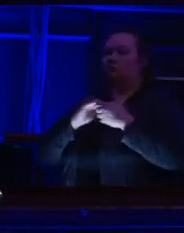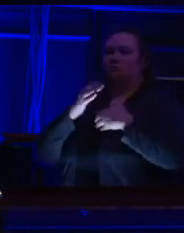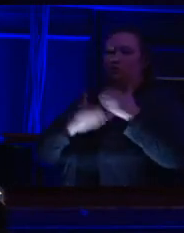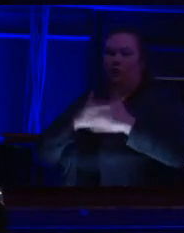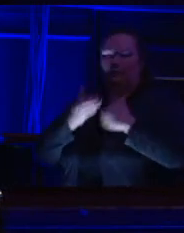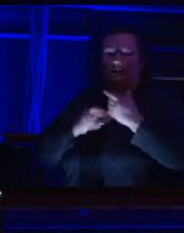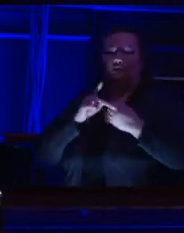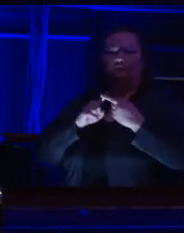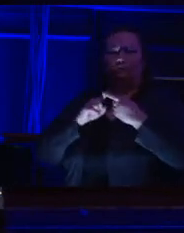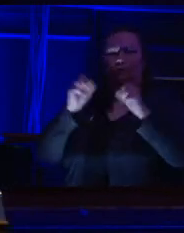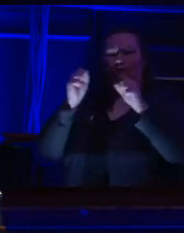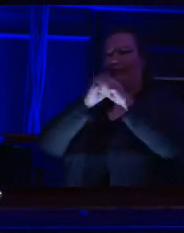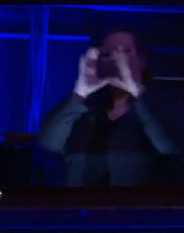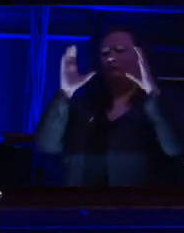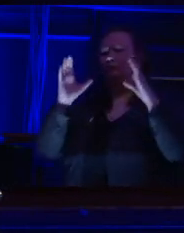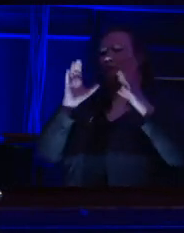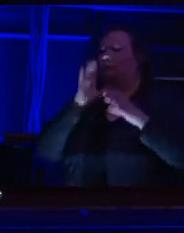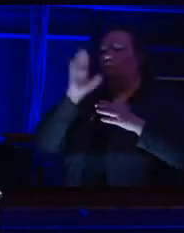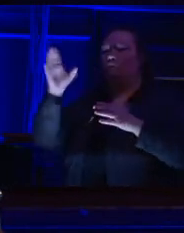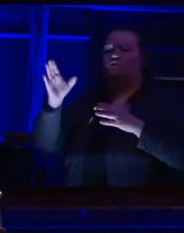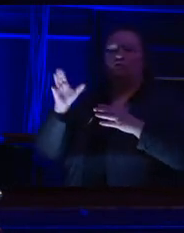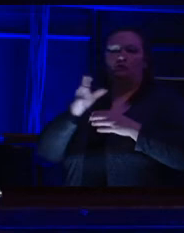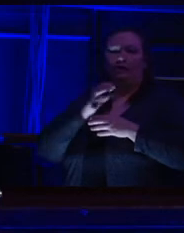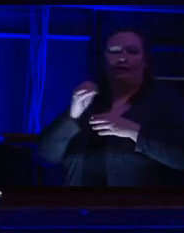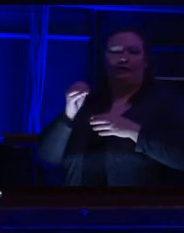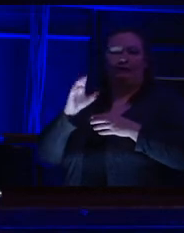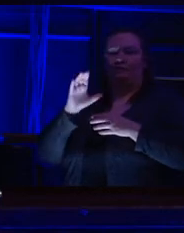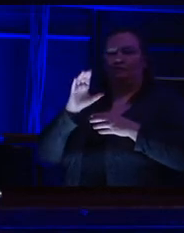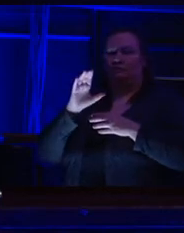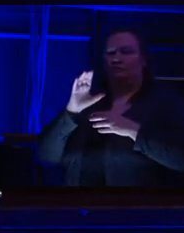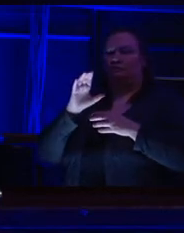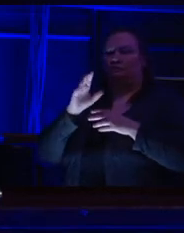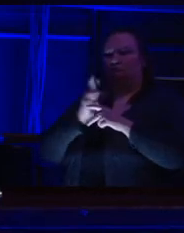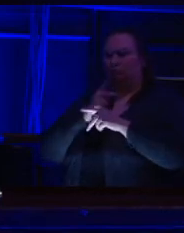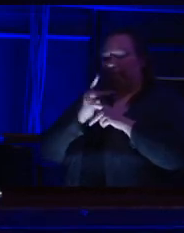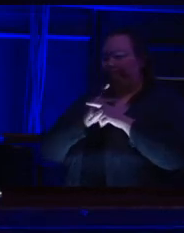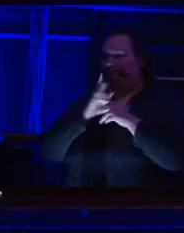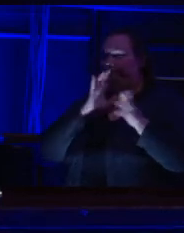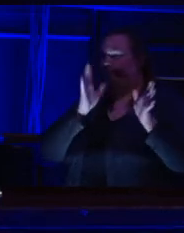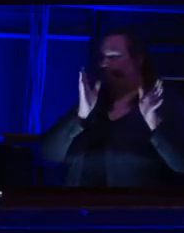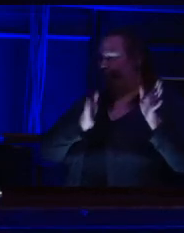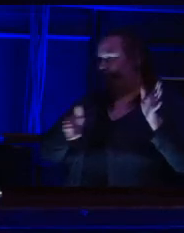to imagine our future and chart our course ahead.